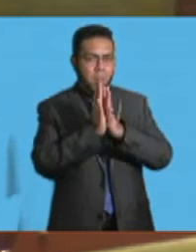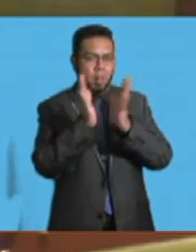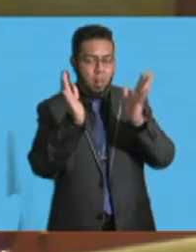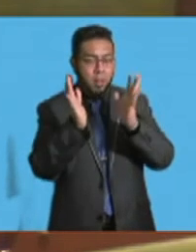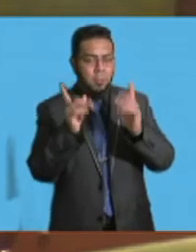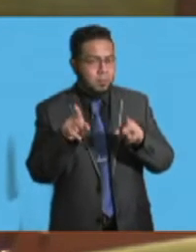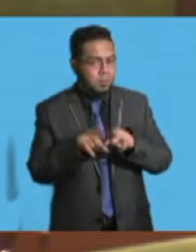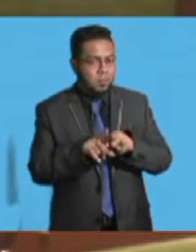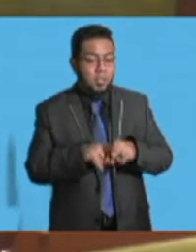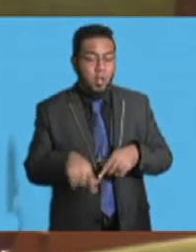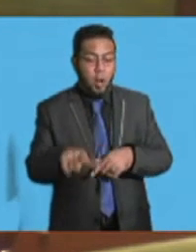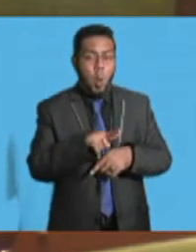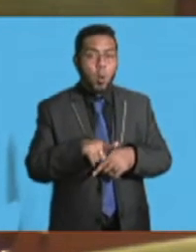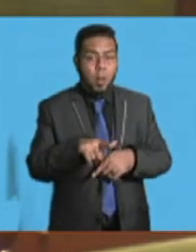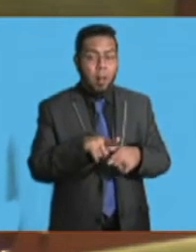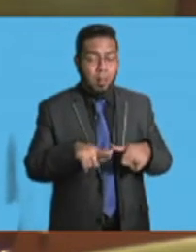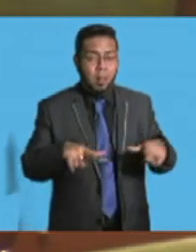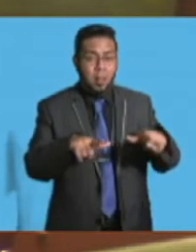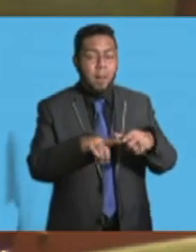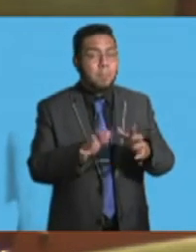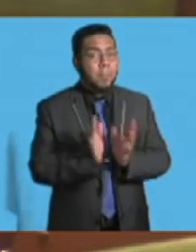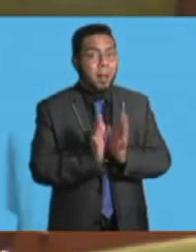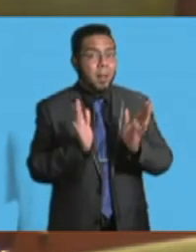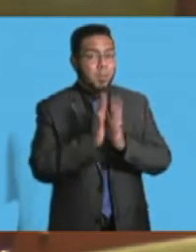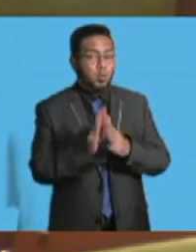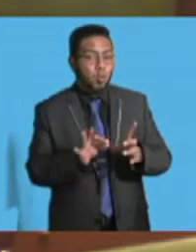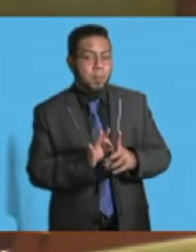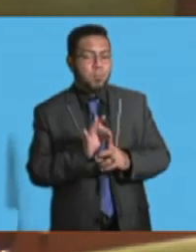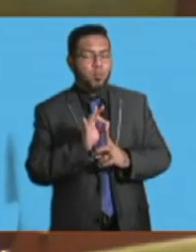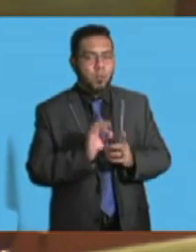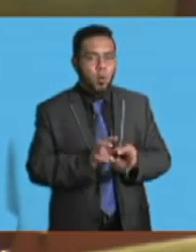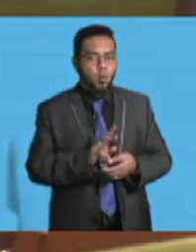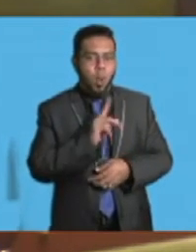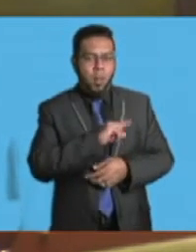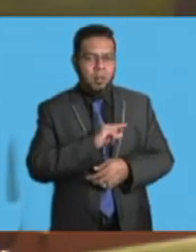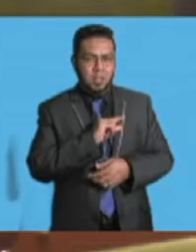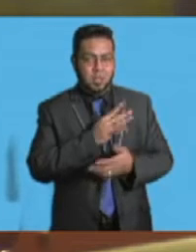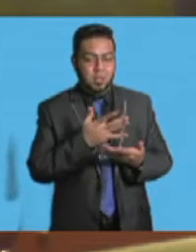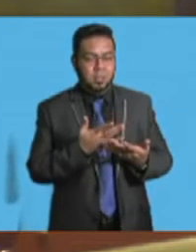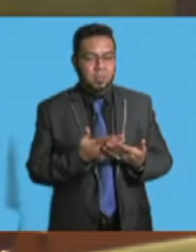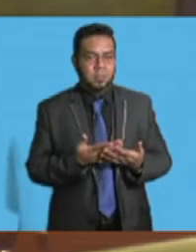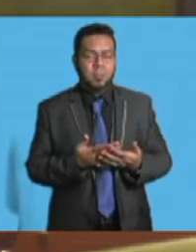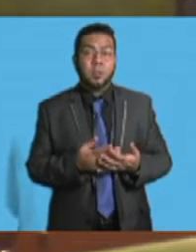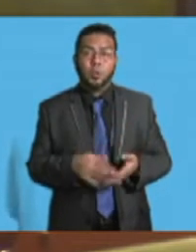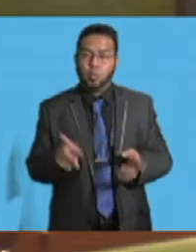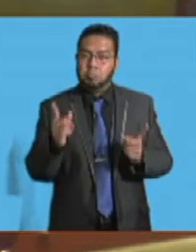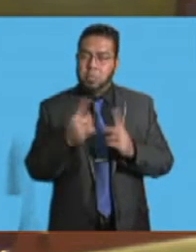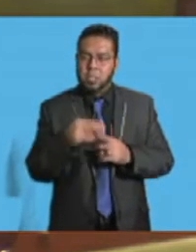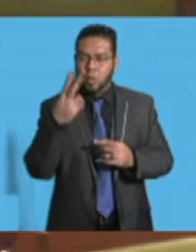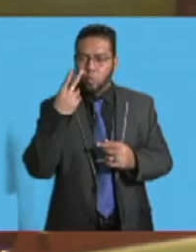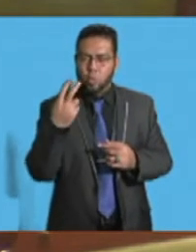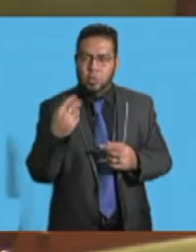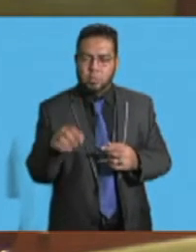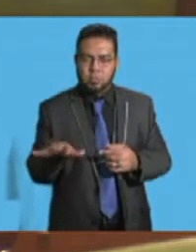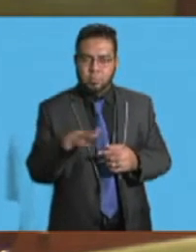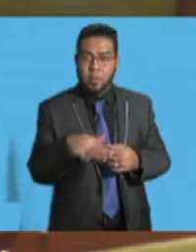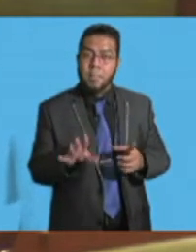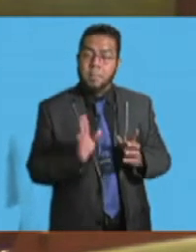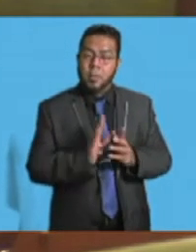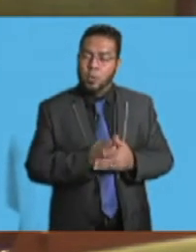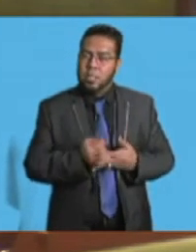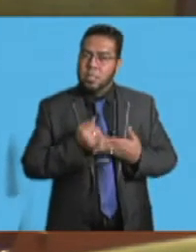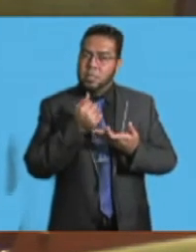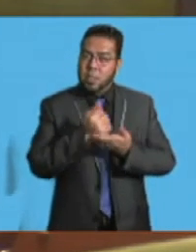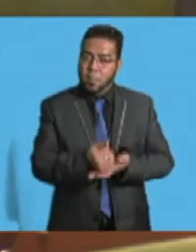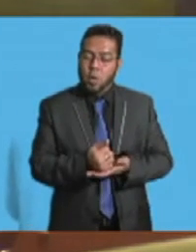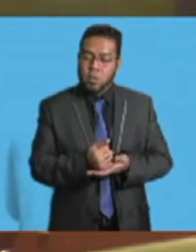increase local pineapple production and improve quality to meet the demand of the tourism sector. This budget will also support pineapple farmers in the